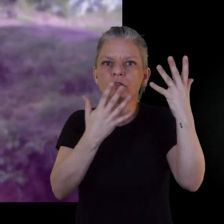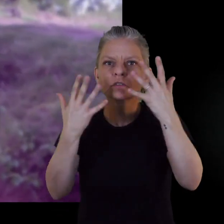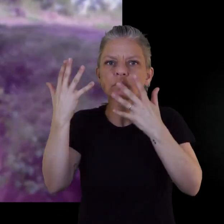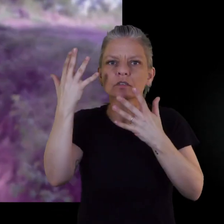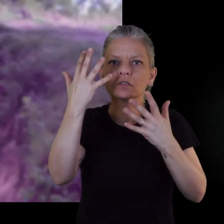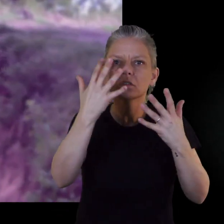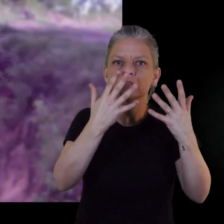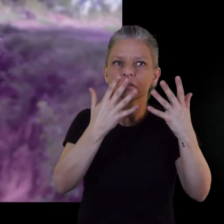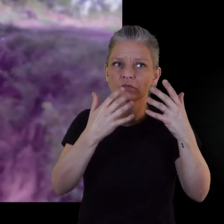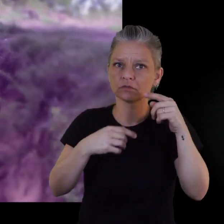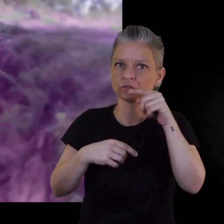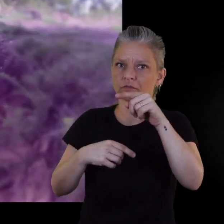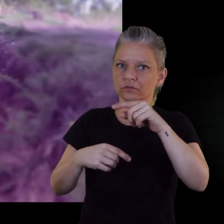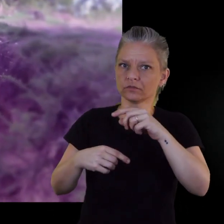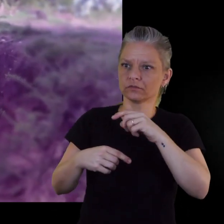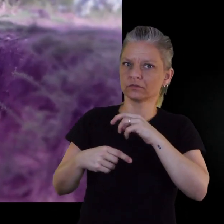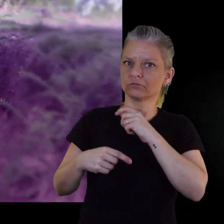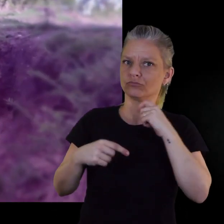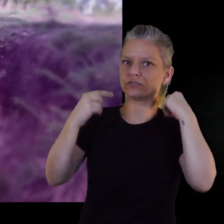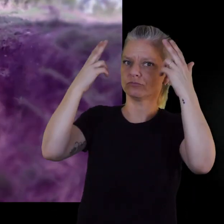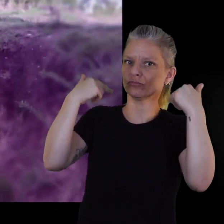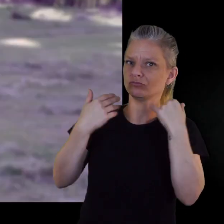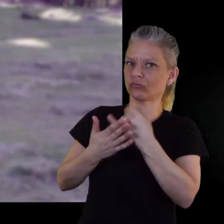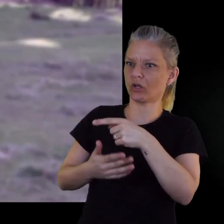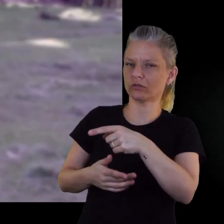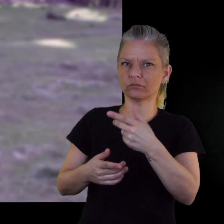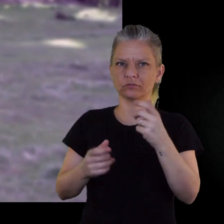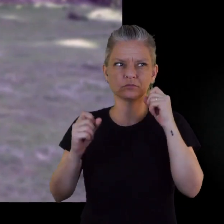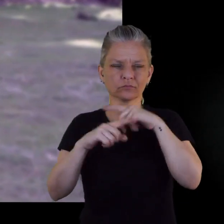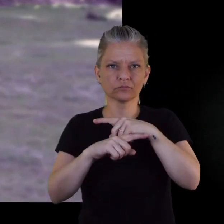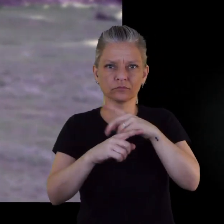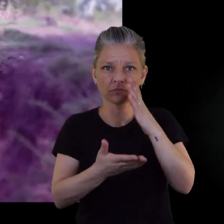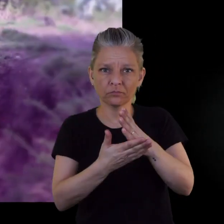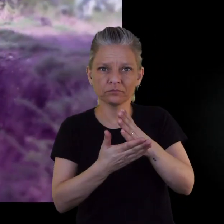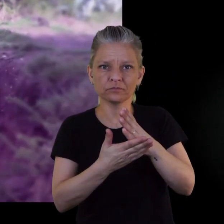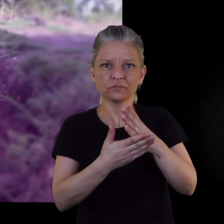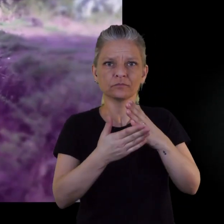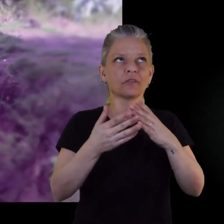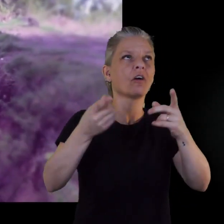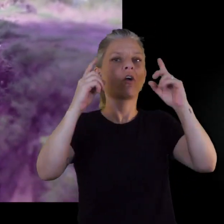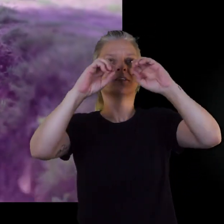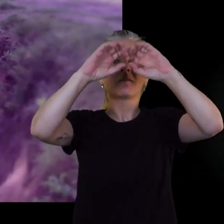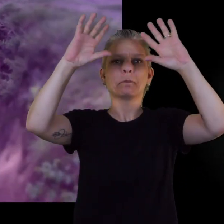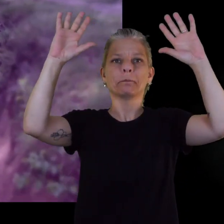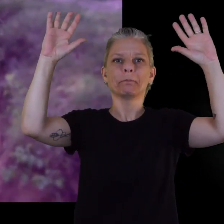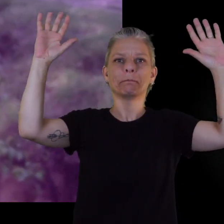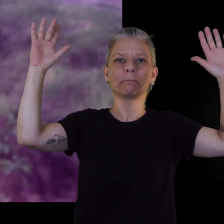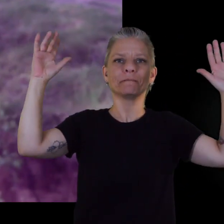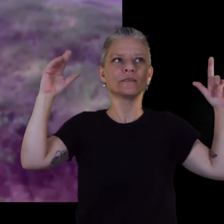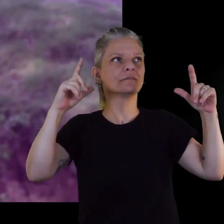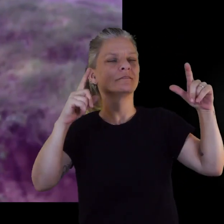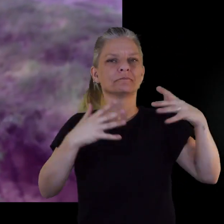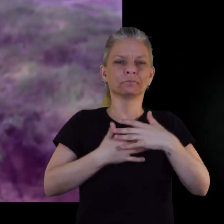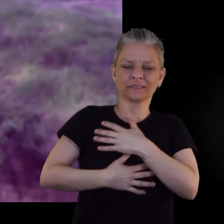the oracle wrong? What was this strange fiction? Oh, goddess of glimpses, your twisted elixir of mixed wisdom